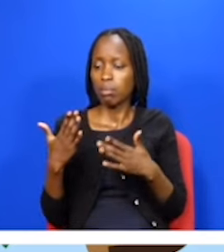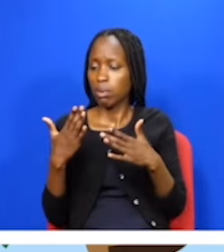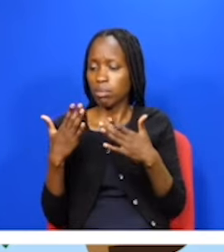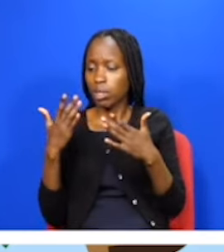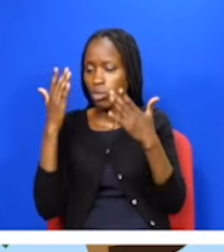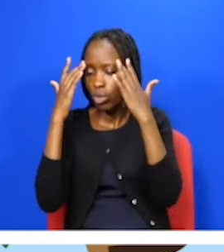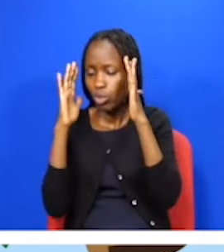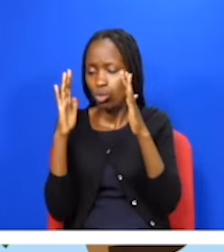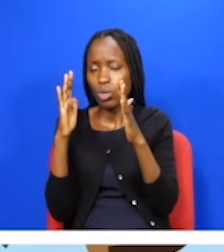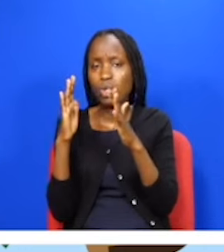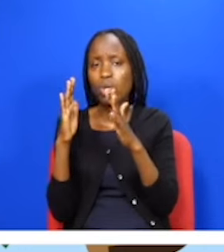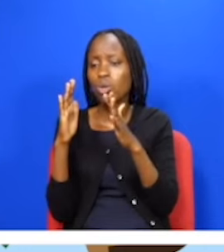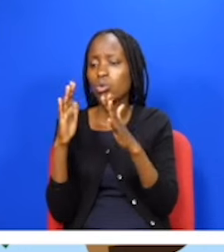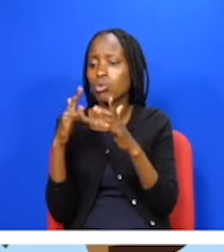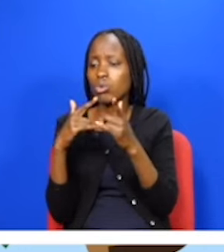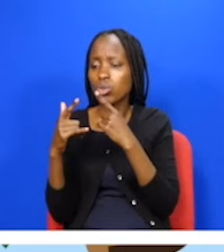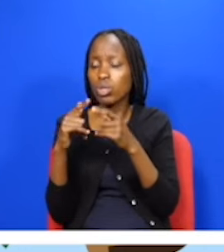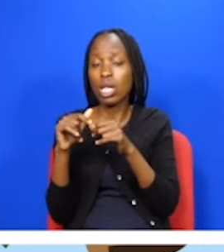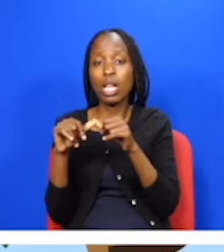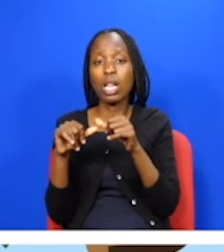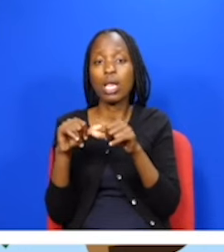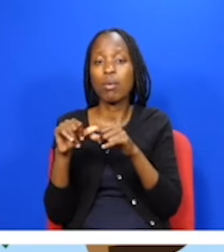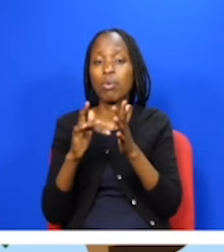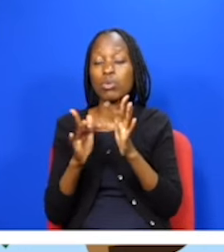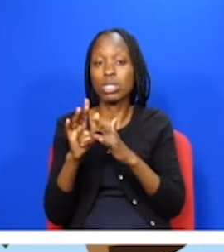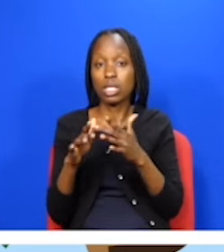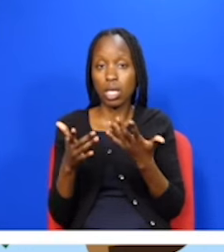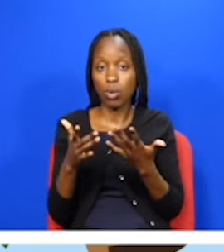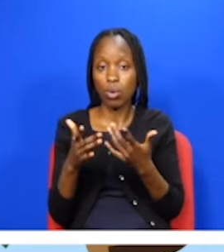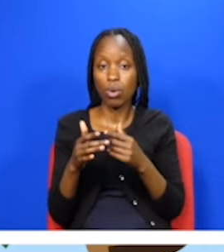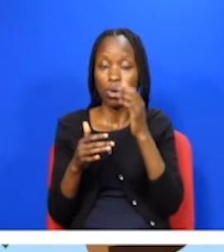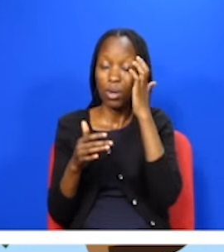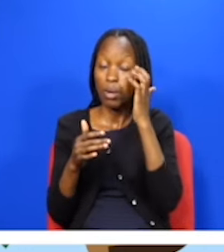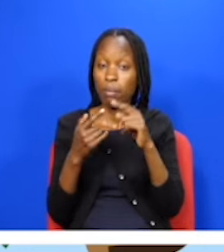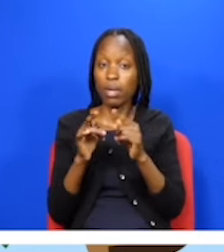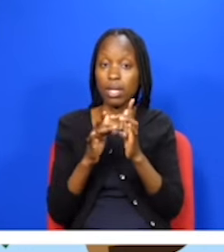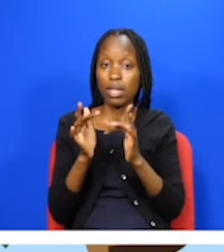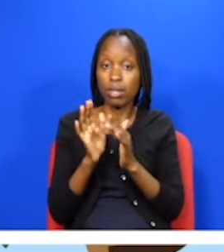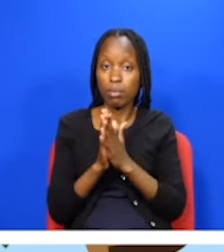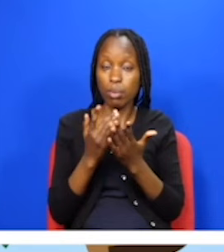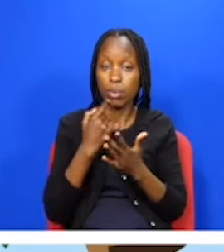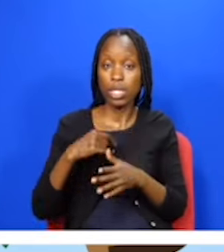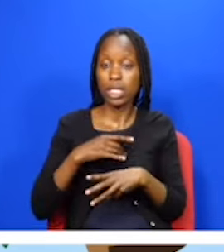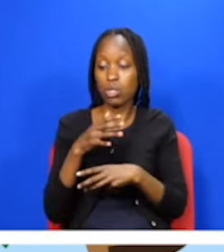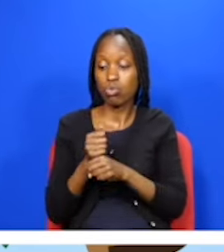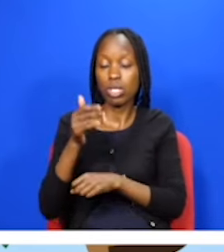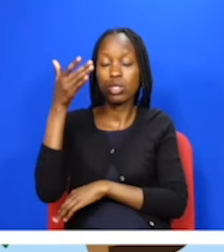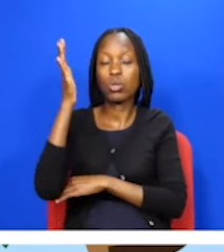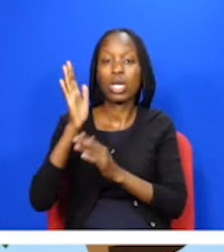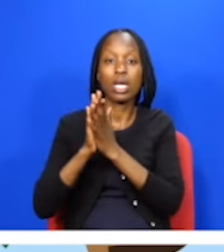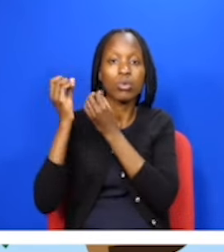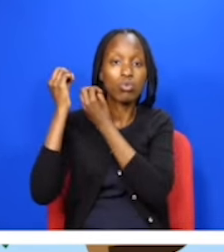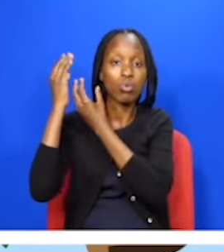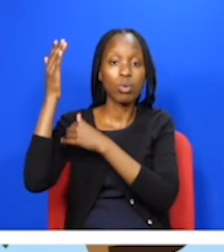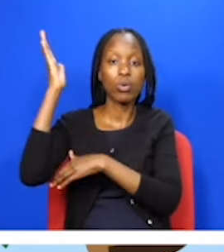tell people about Jesus. Boys and girls, the Bible tells us to trust God and to obey Him,